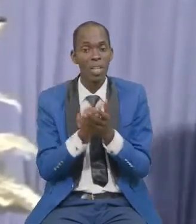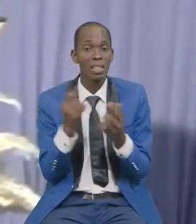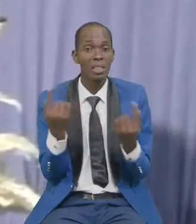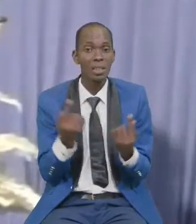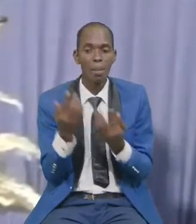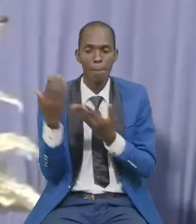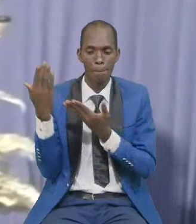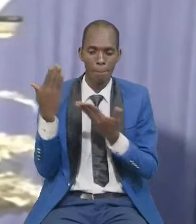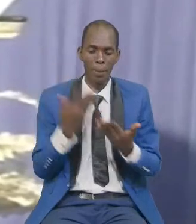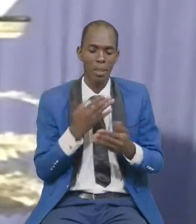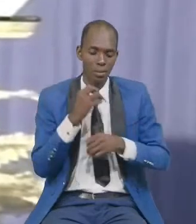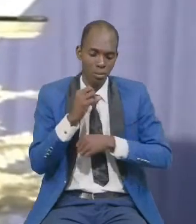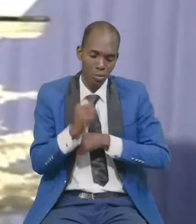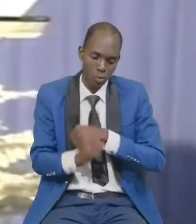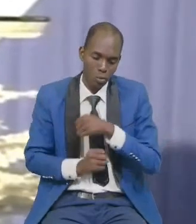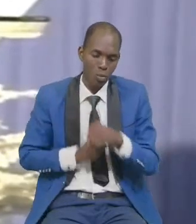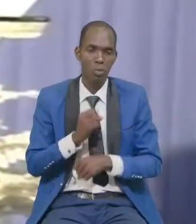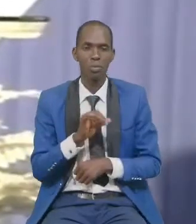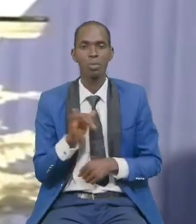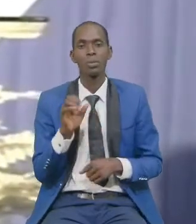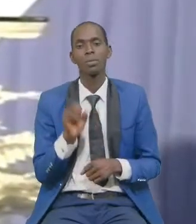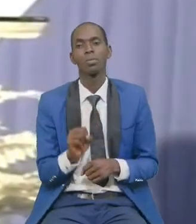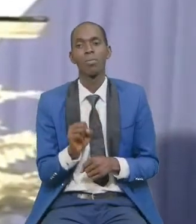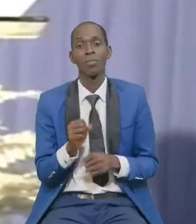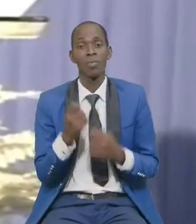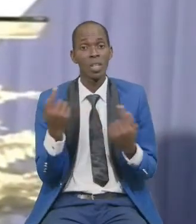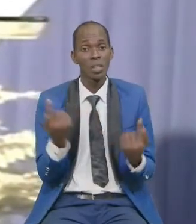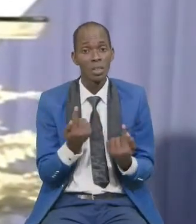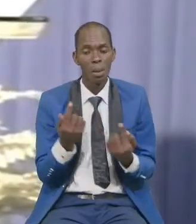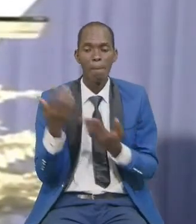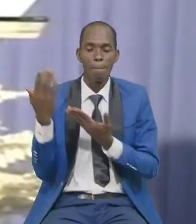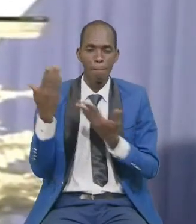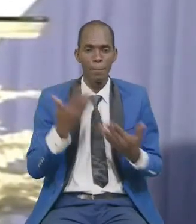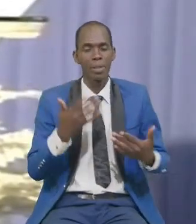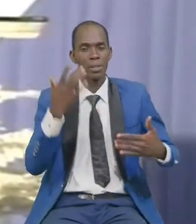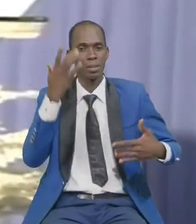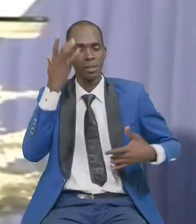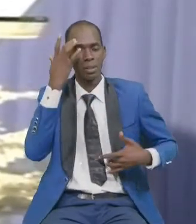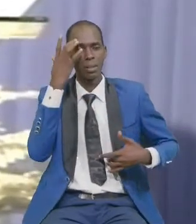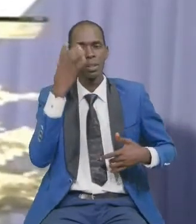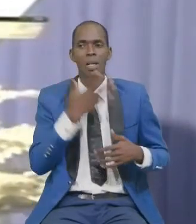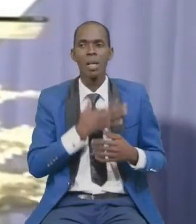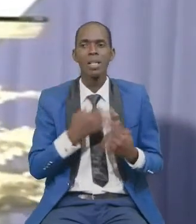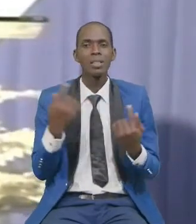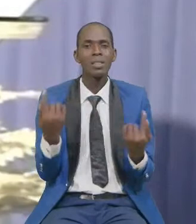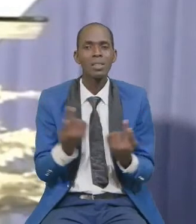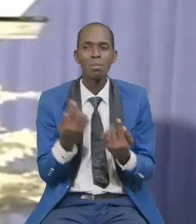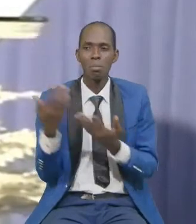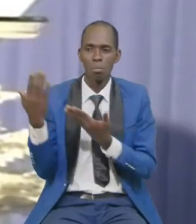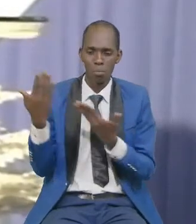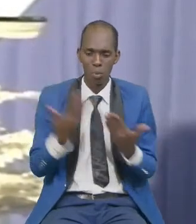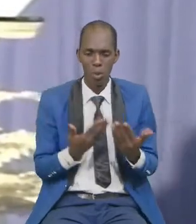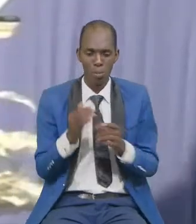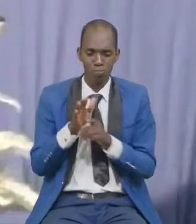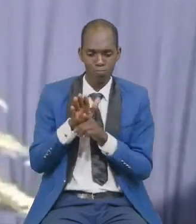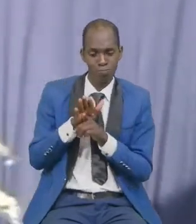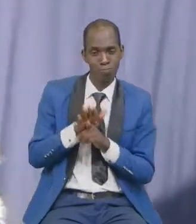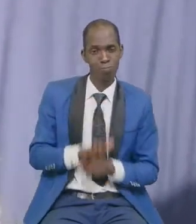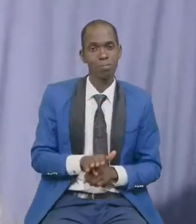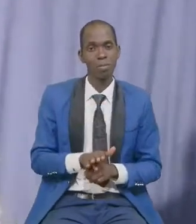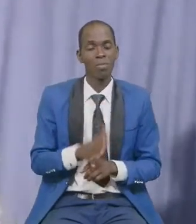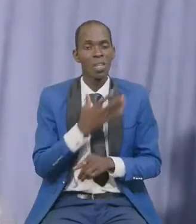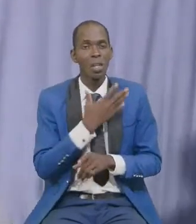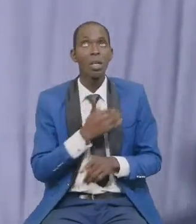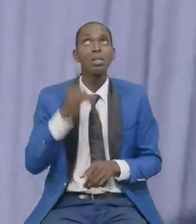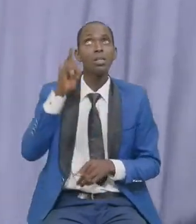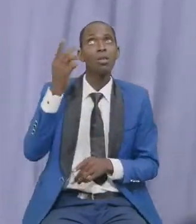brings suffering. Sin brings sickness. And sin brings oppression. And he was praying